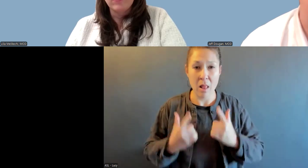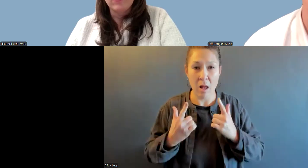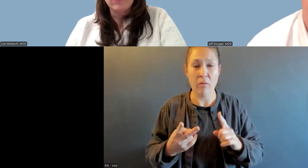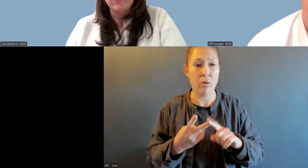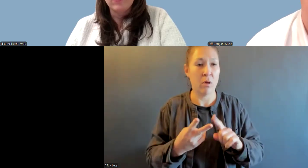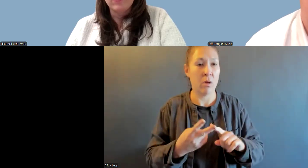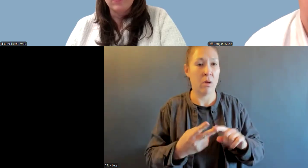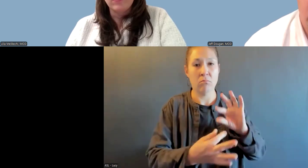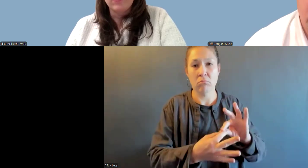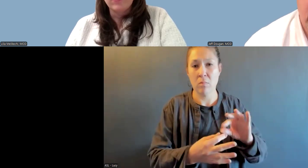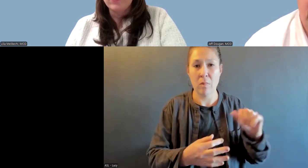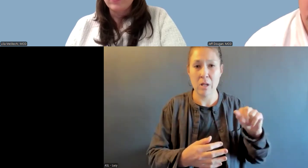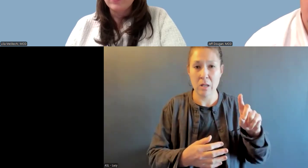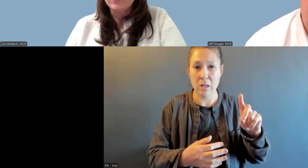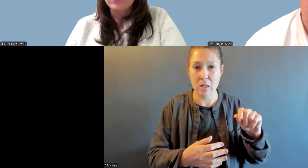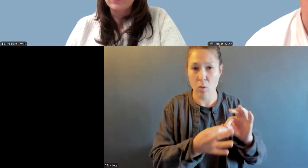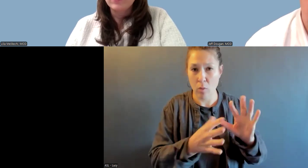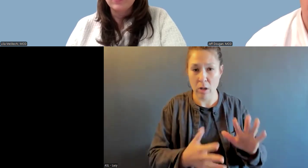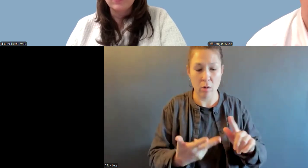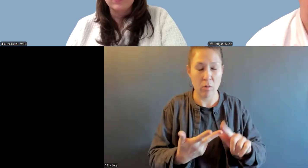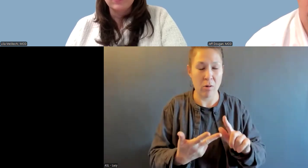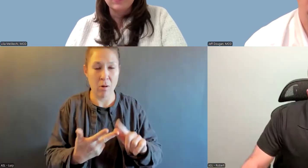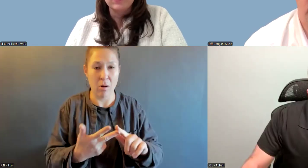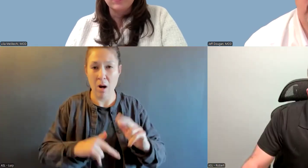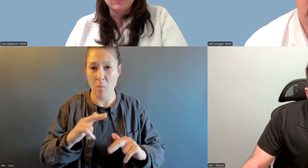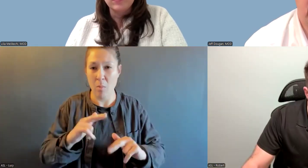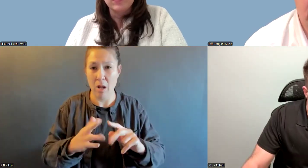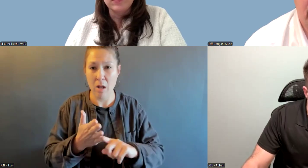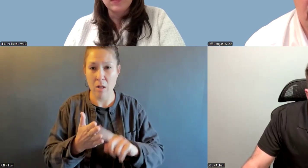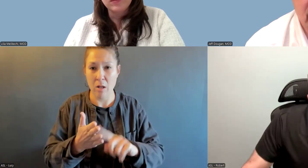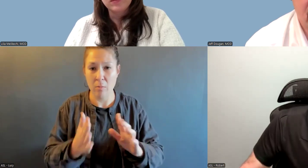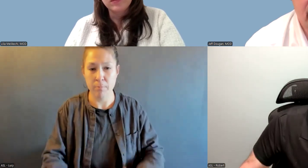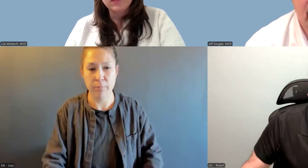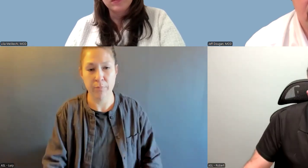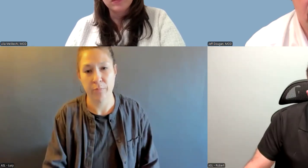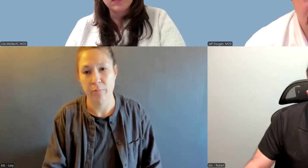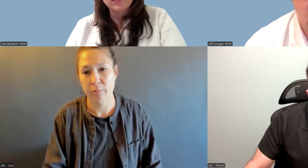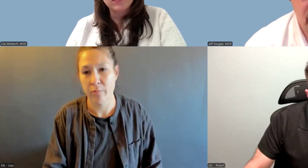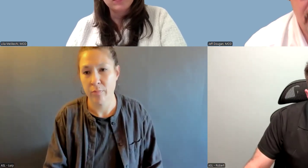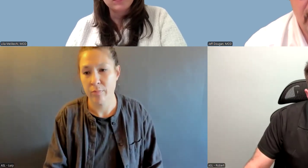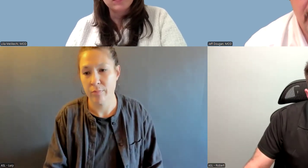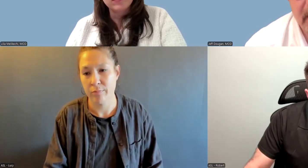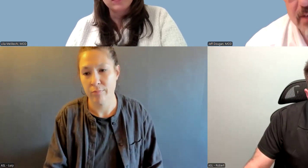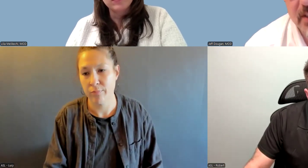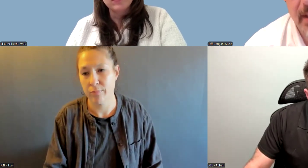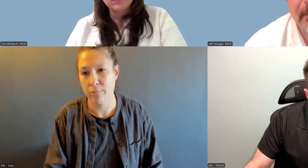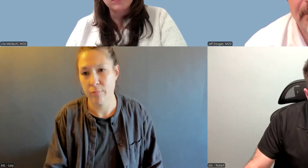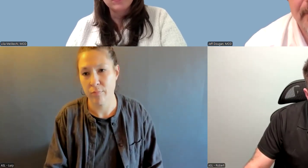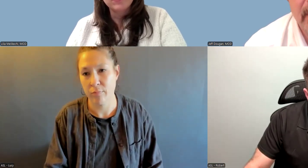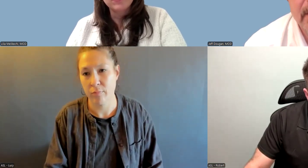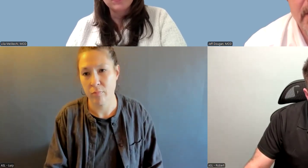local building inspector can usually resolve or be part of that solution process on the local level each and every